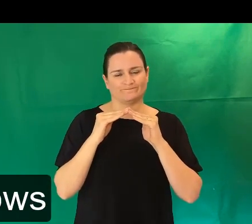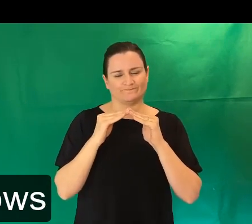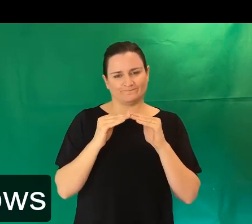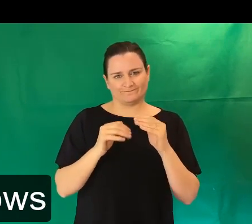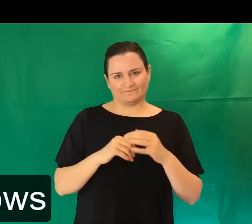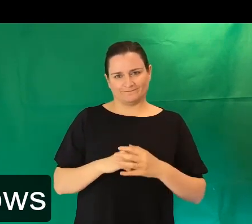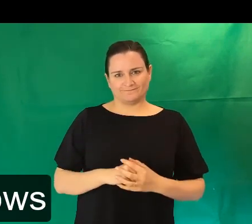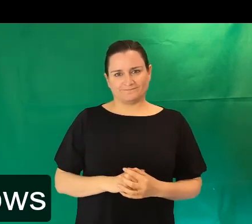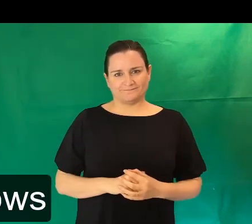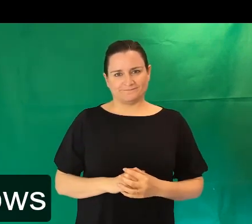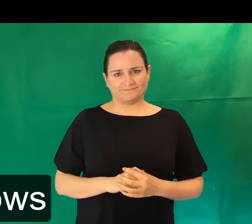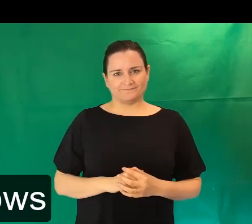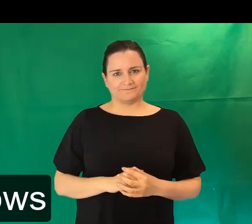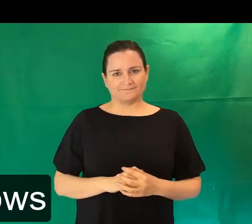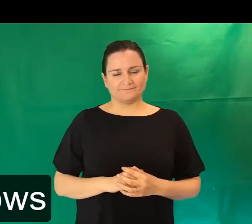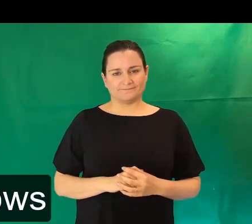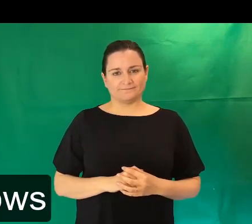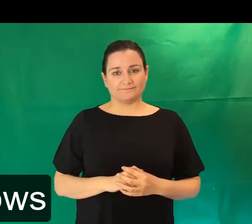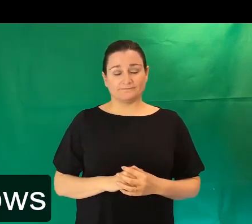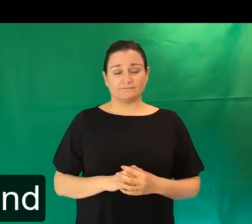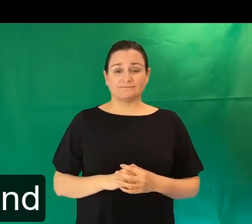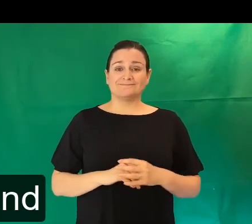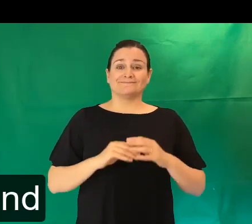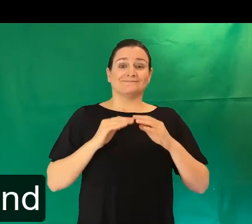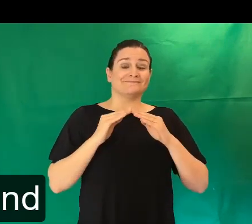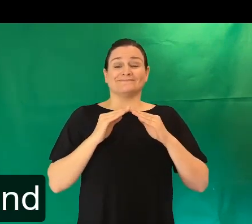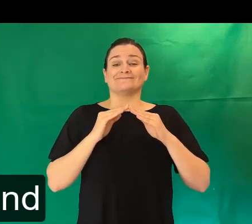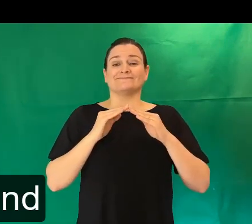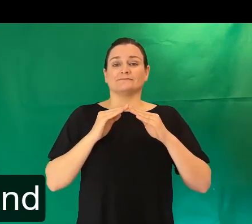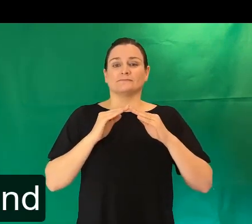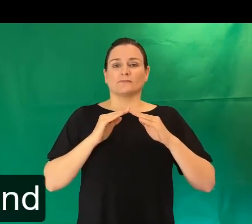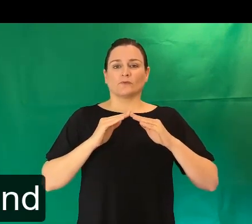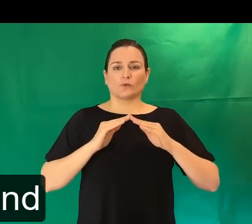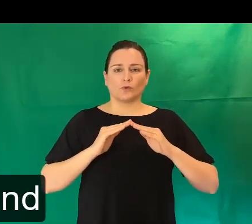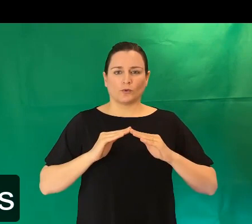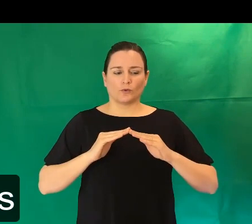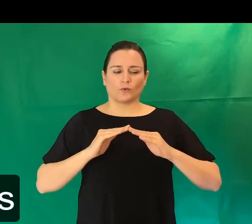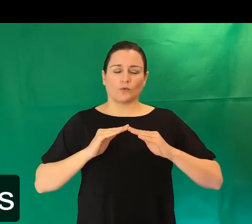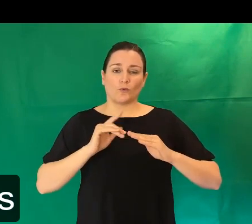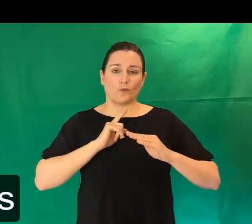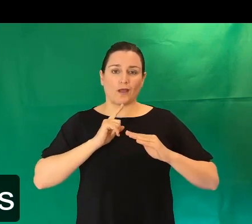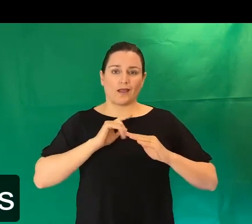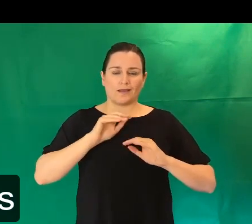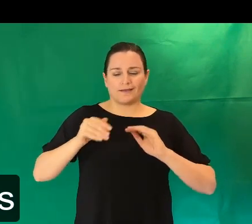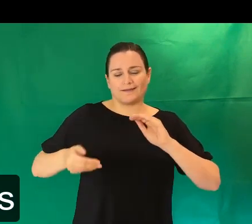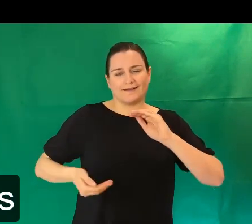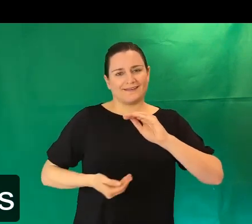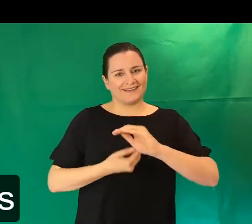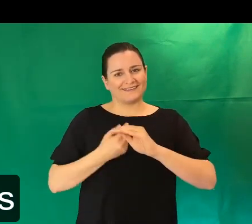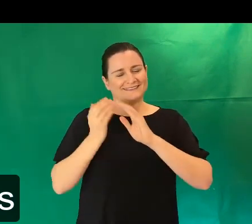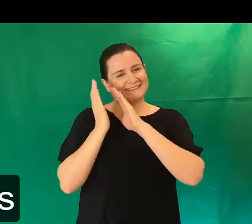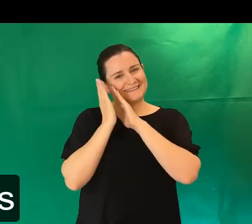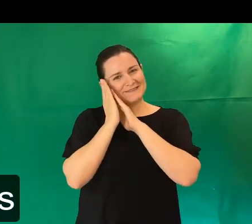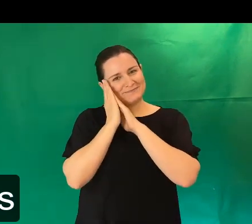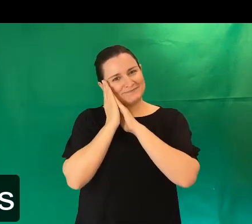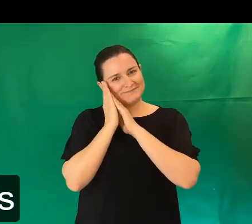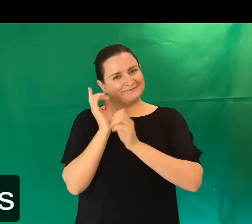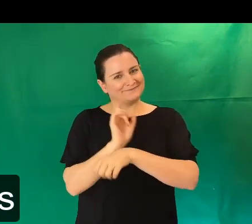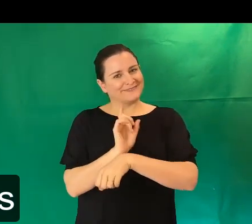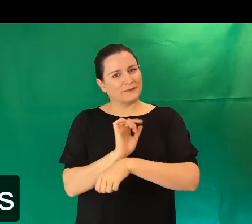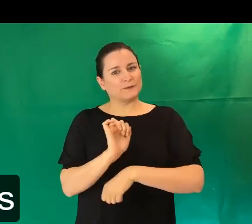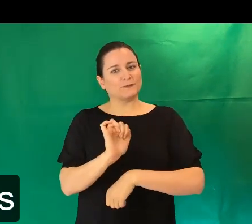We see a change of rhythm. The rhythm slows down when the township is sleeping, and this emphasizes the peace.